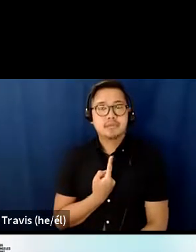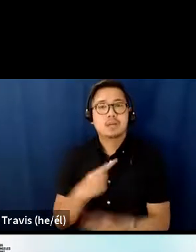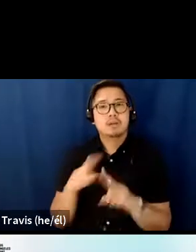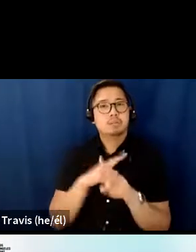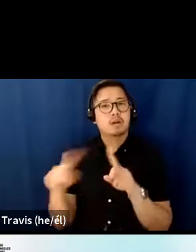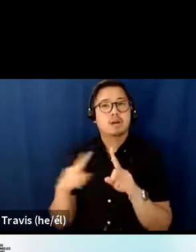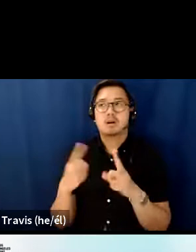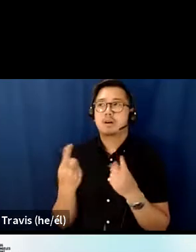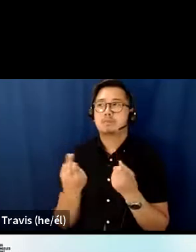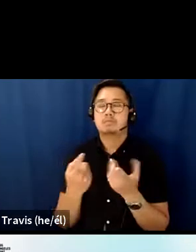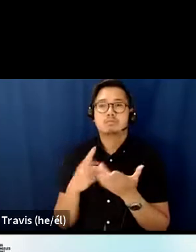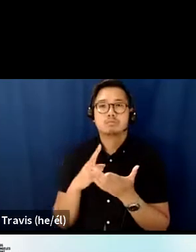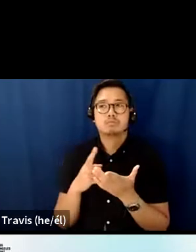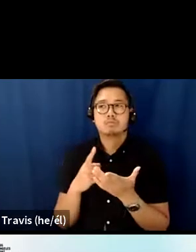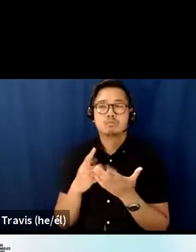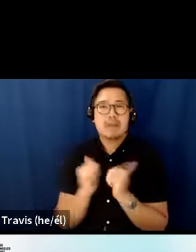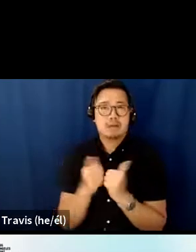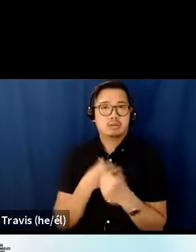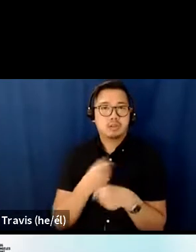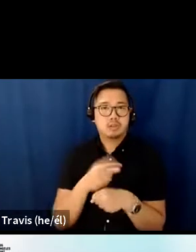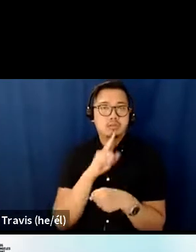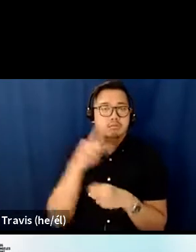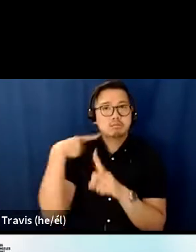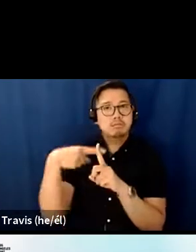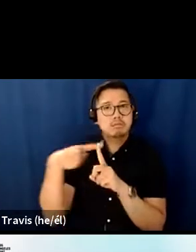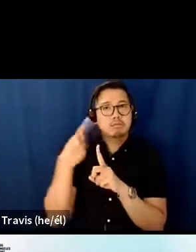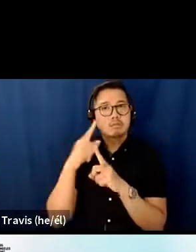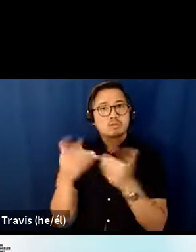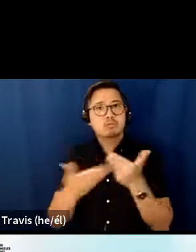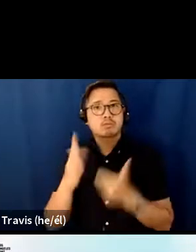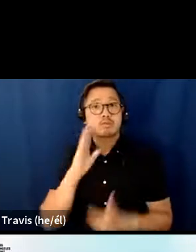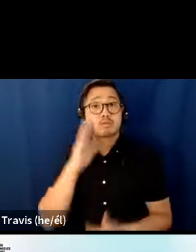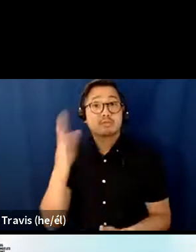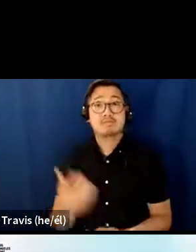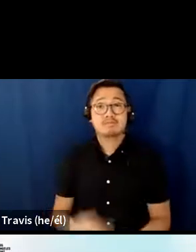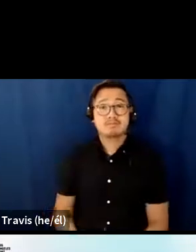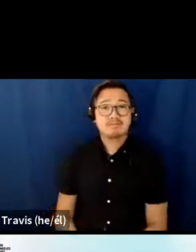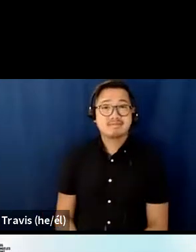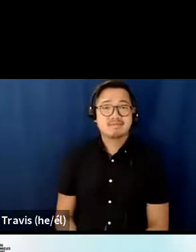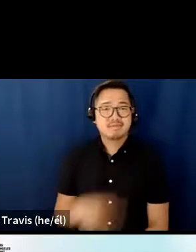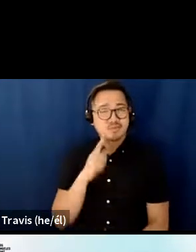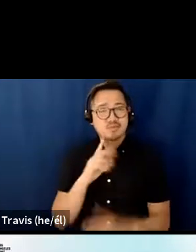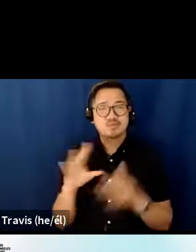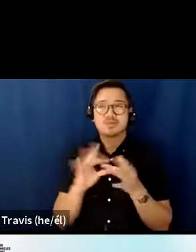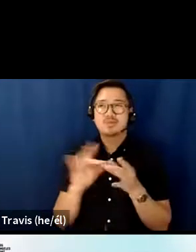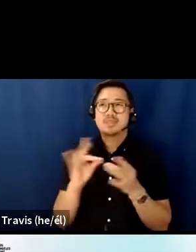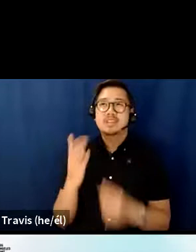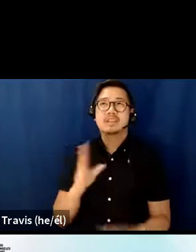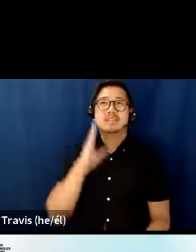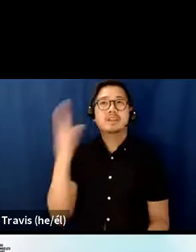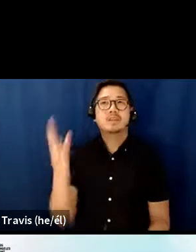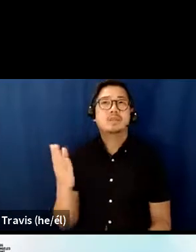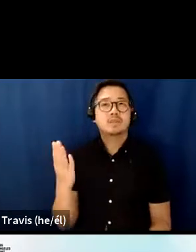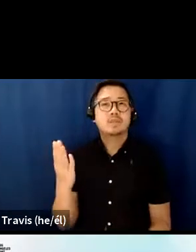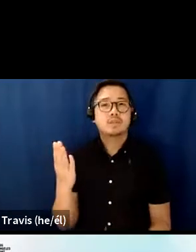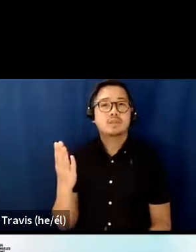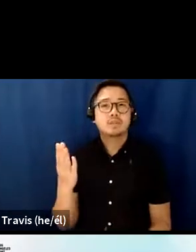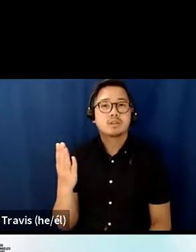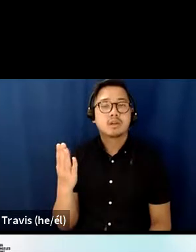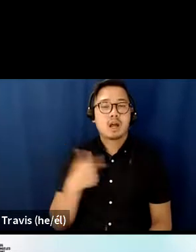future is one day, you will be exactly who you need to be to give you what you didn't